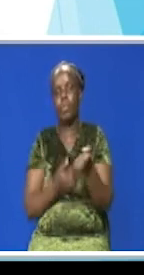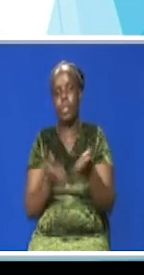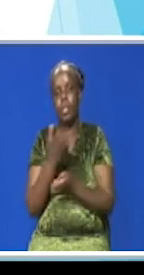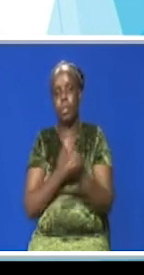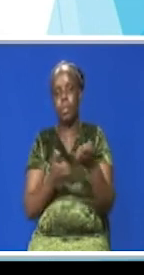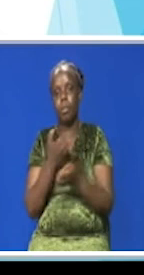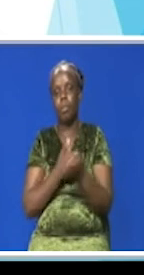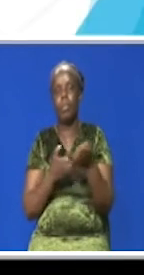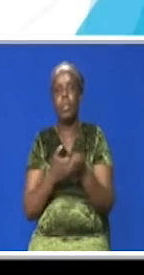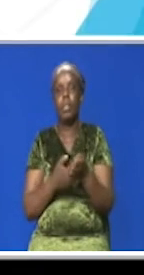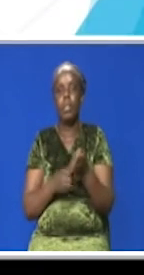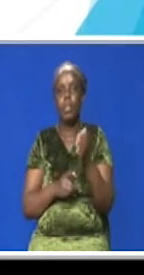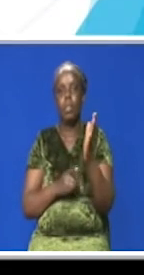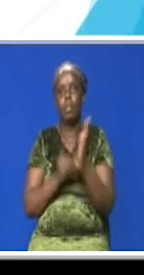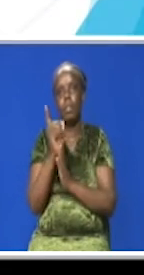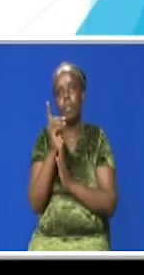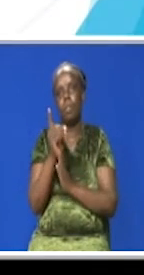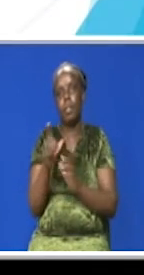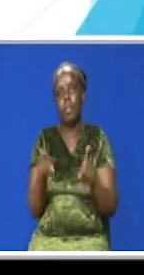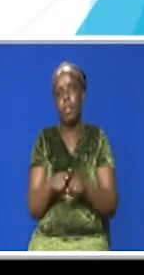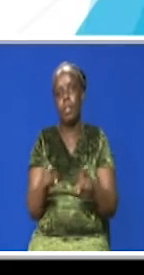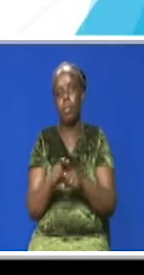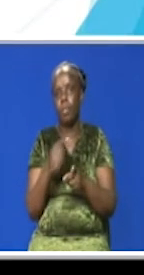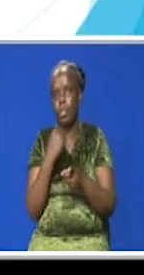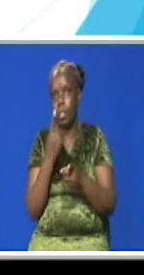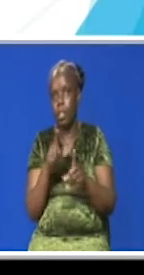development. Now, we are saying this